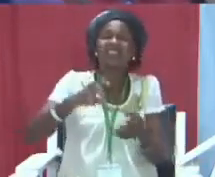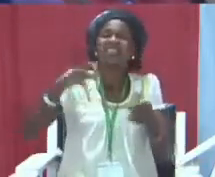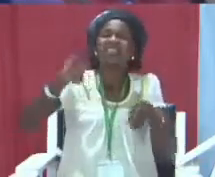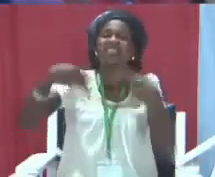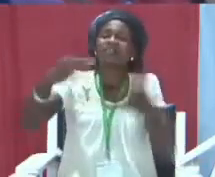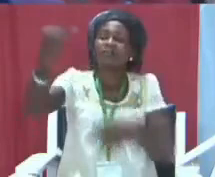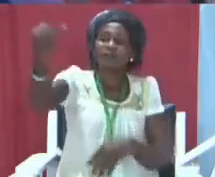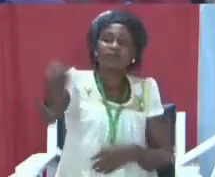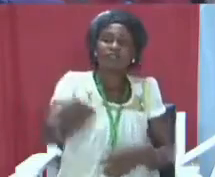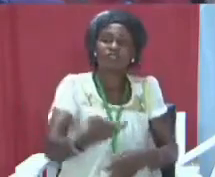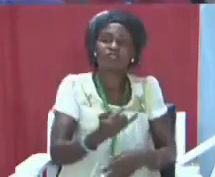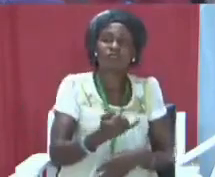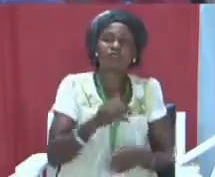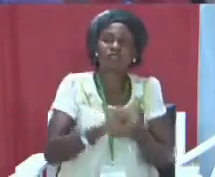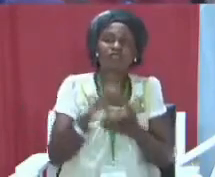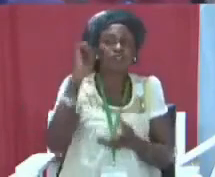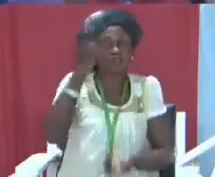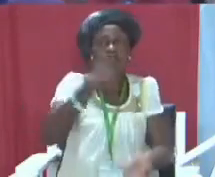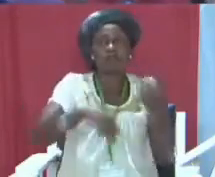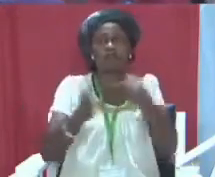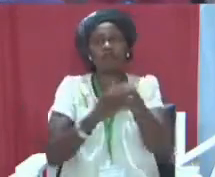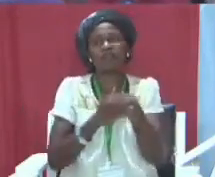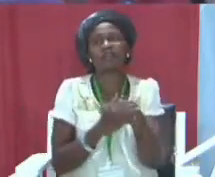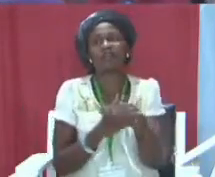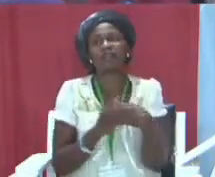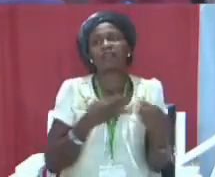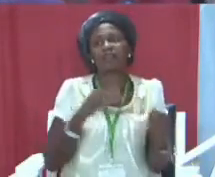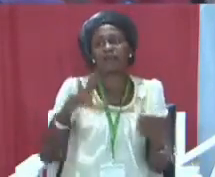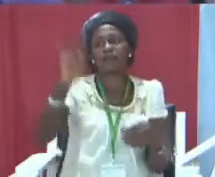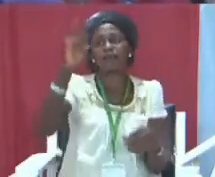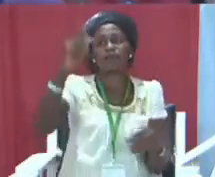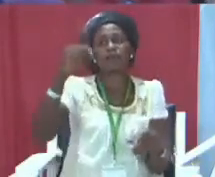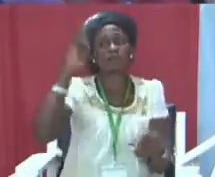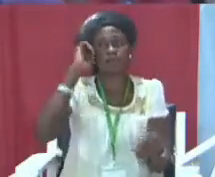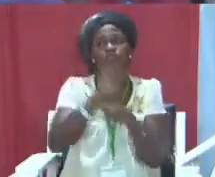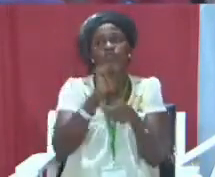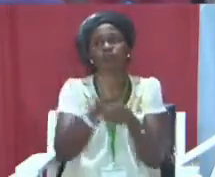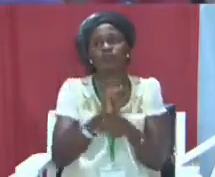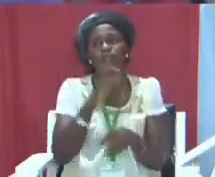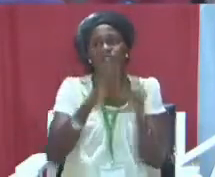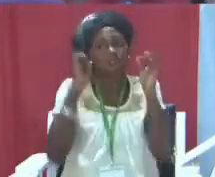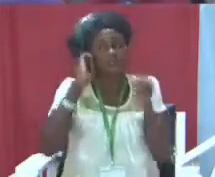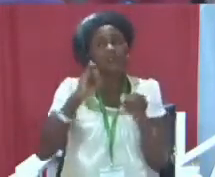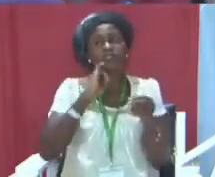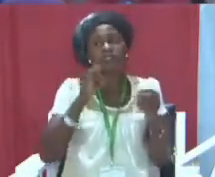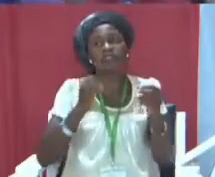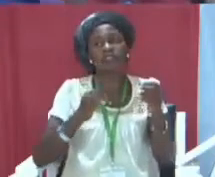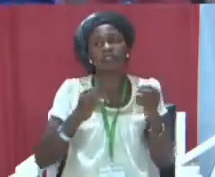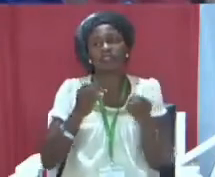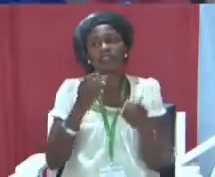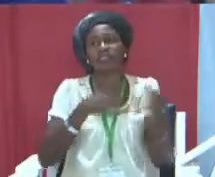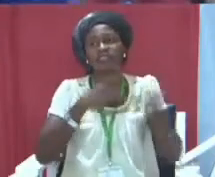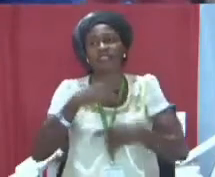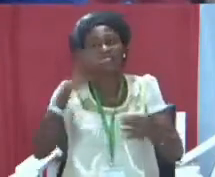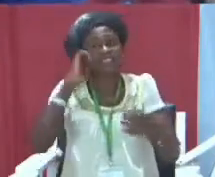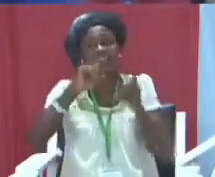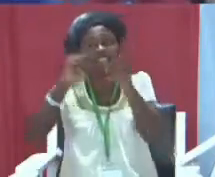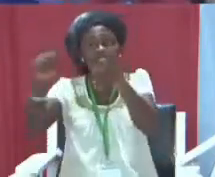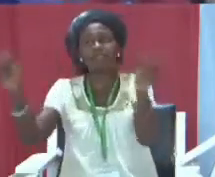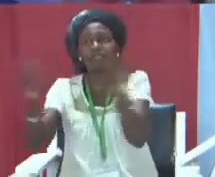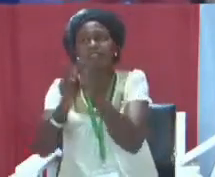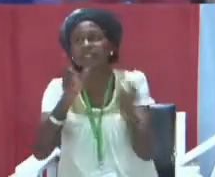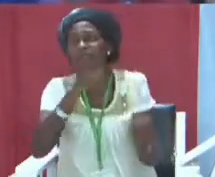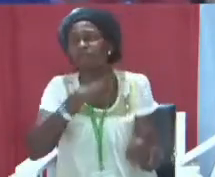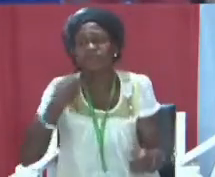invitation that he could come back and pick up his job if he was available. He came to me